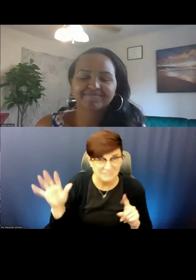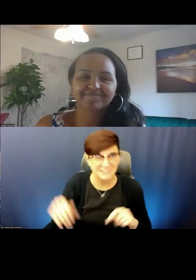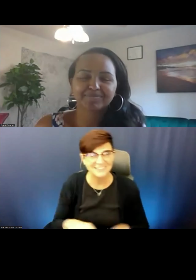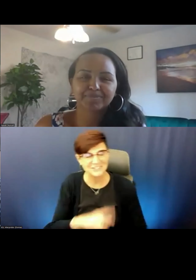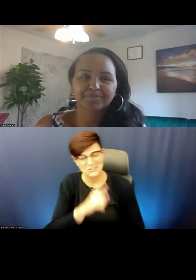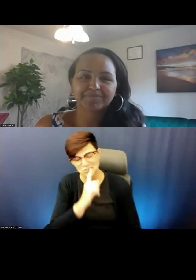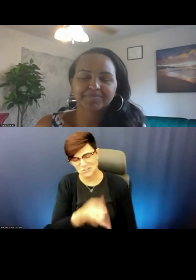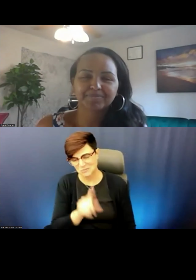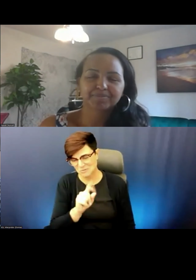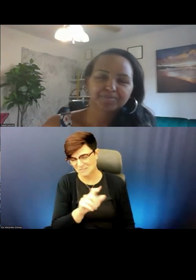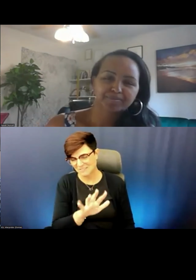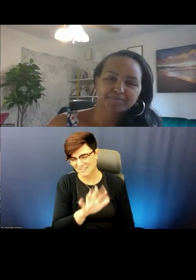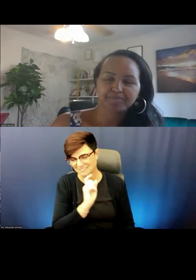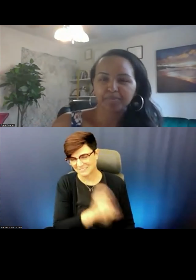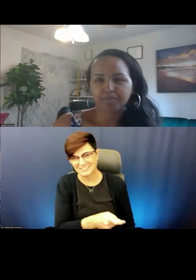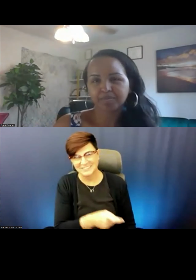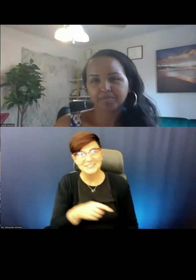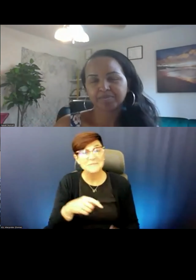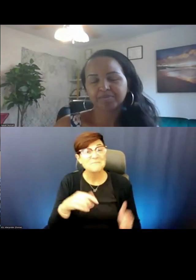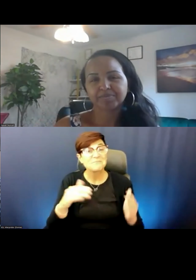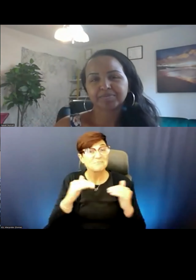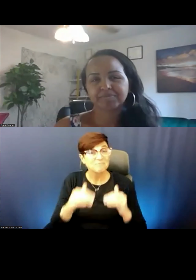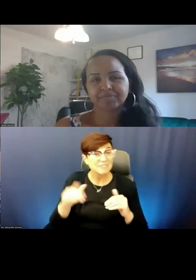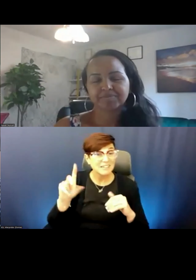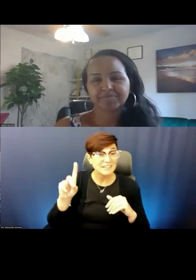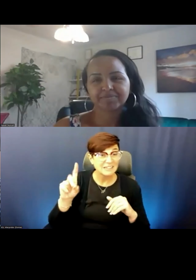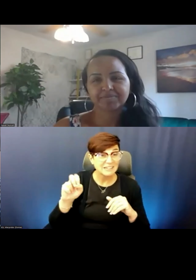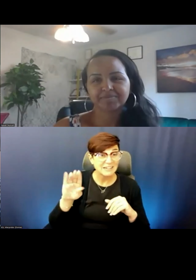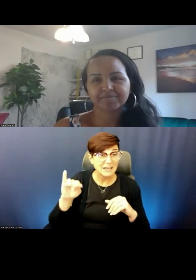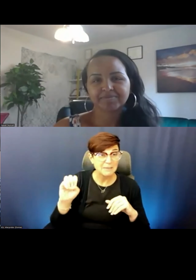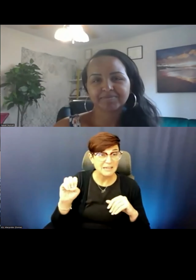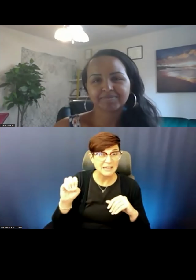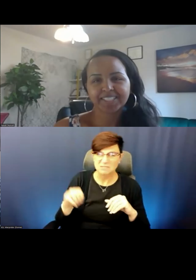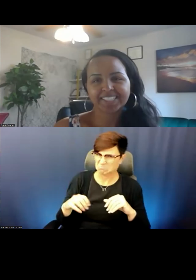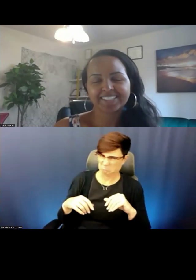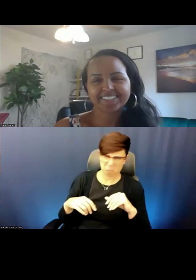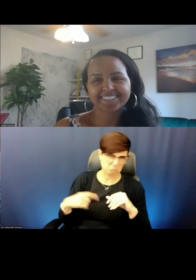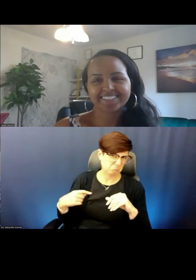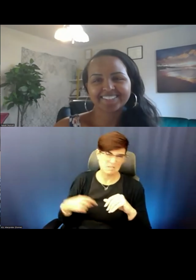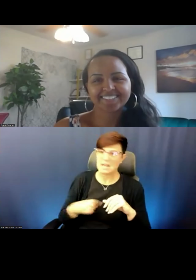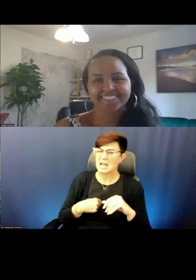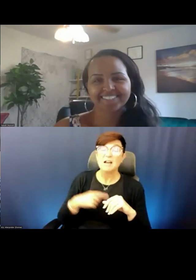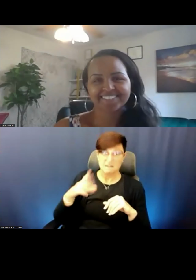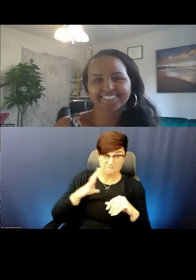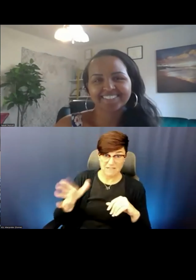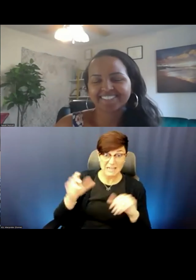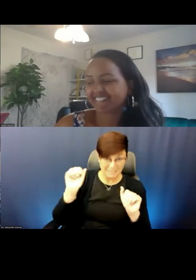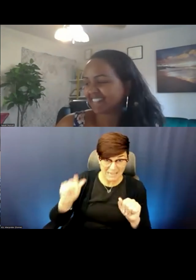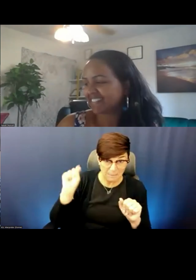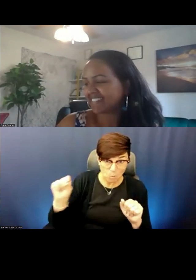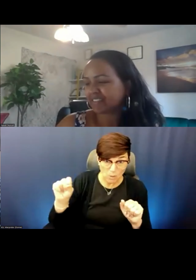work. Debbie? I'm going to go on the 0.5 since Dwayne allowed us to do a sliding